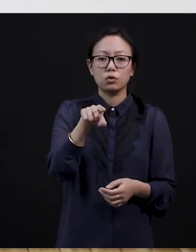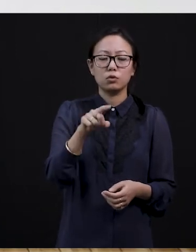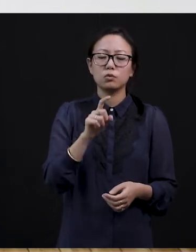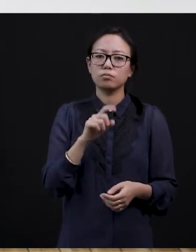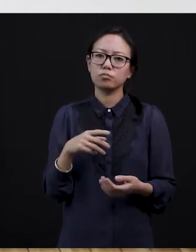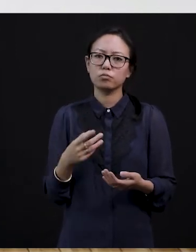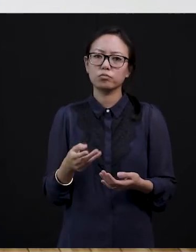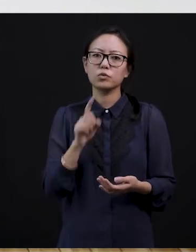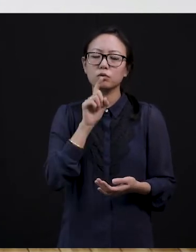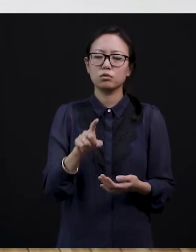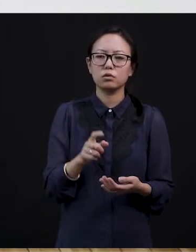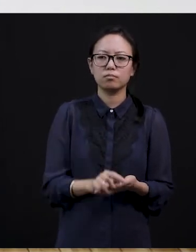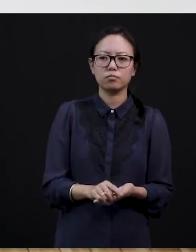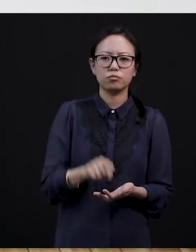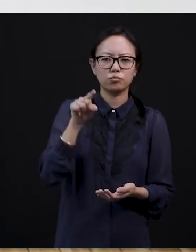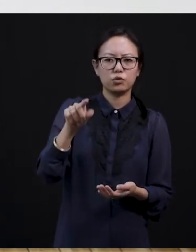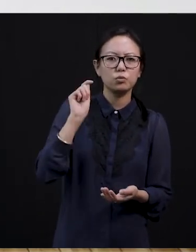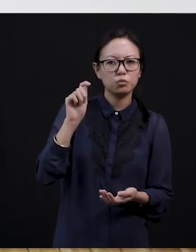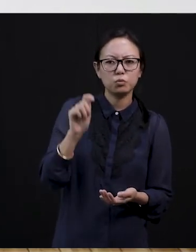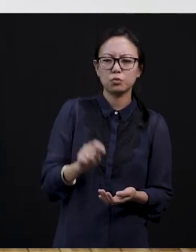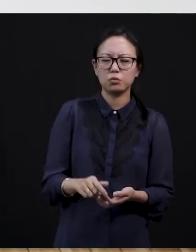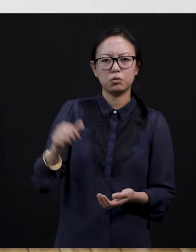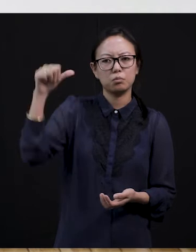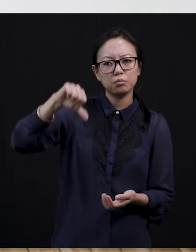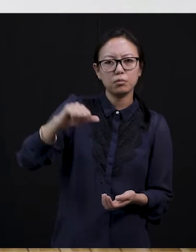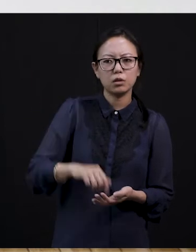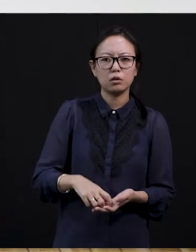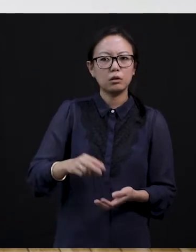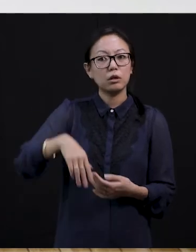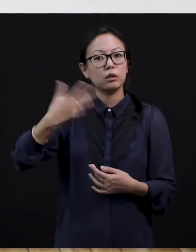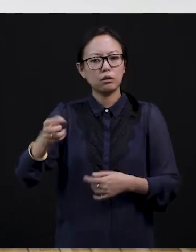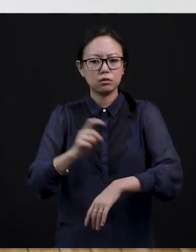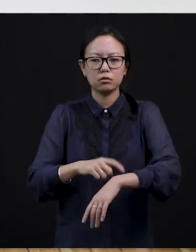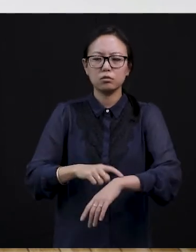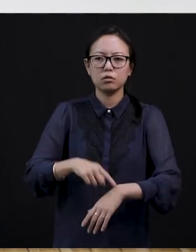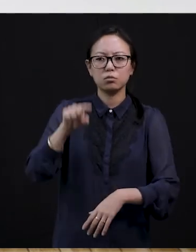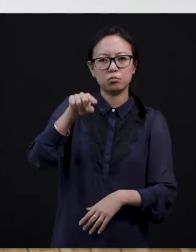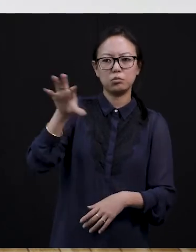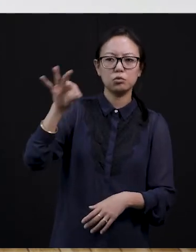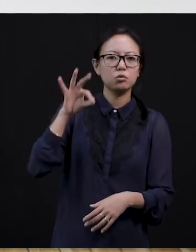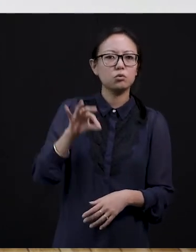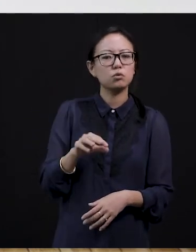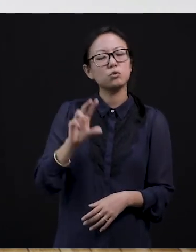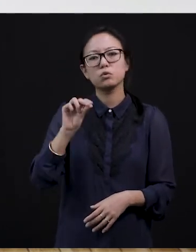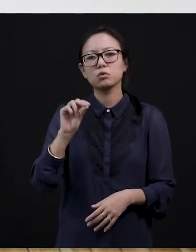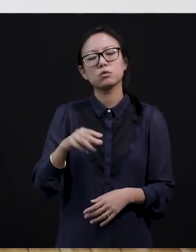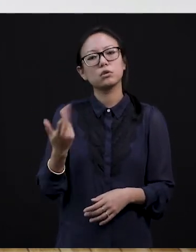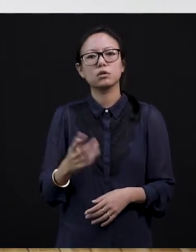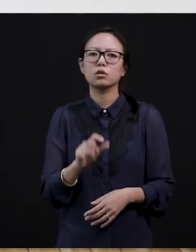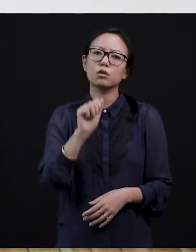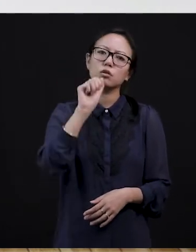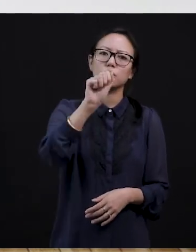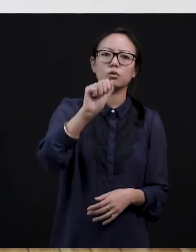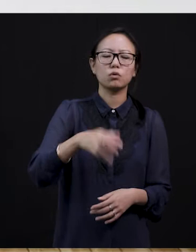for the person. He's always going to be working for your benefit because he knows he is responsible to you. So that is